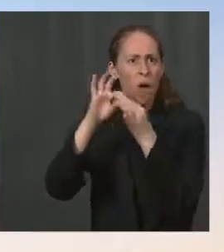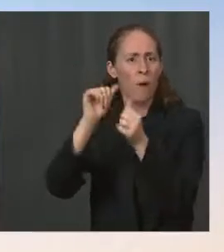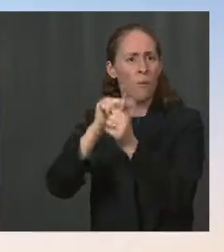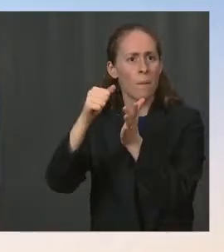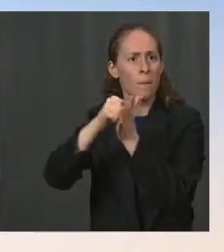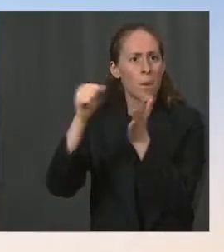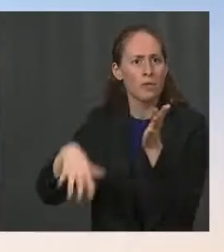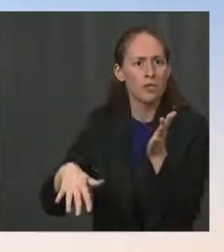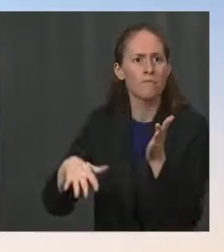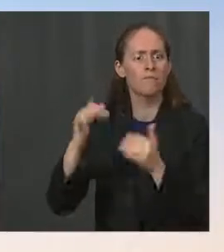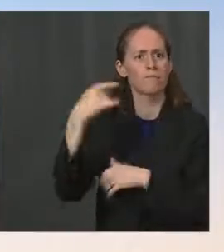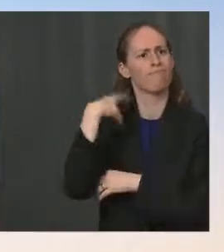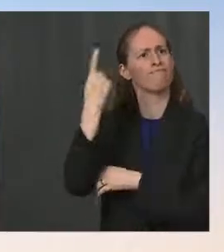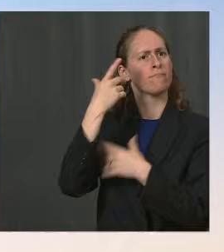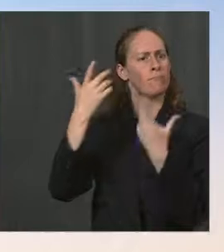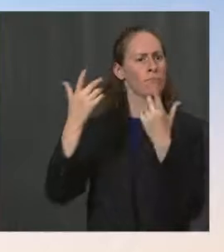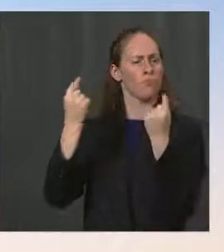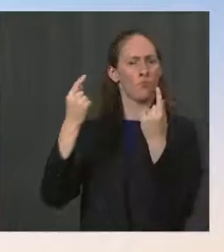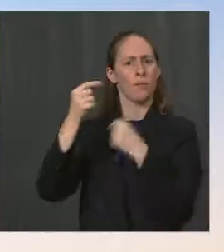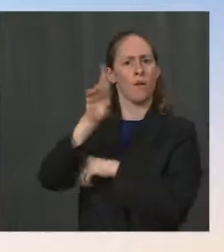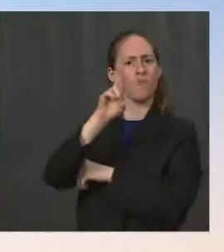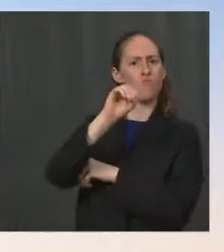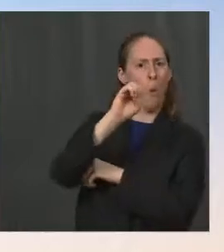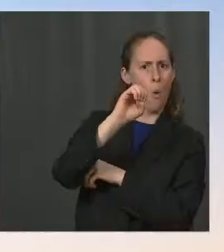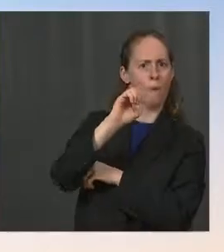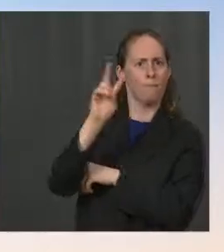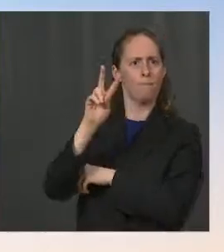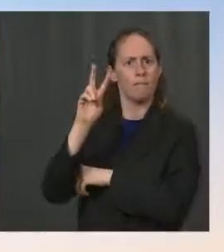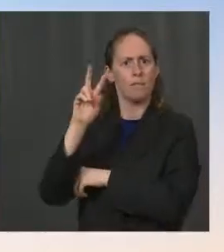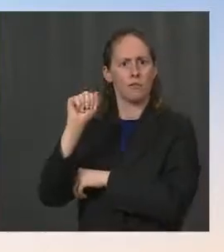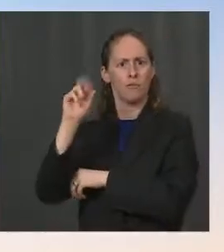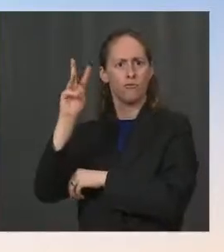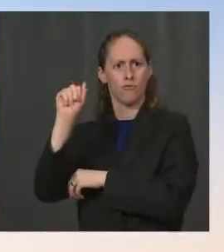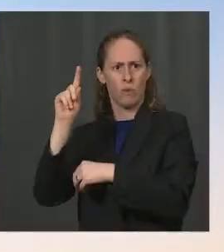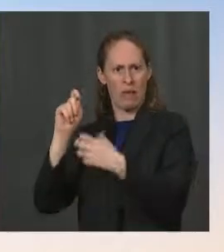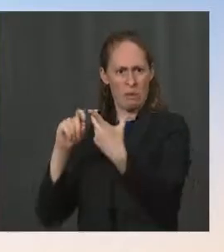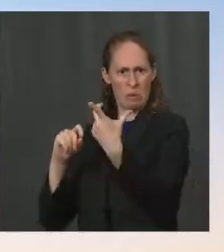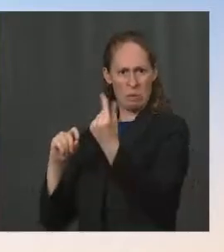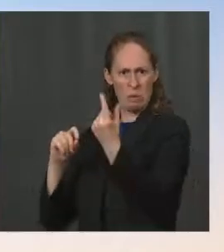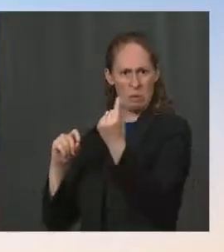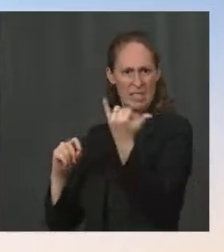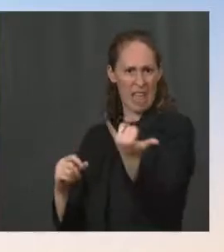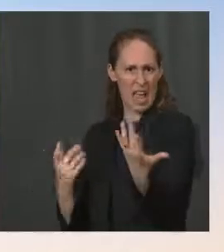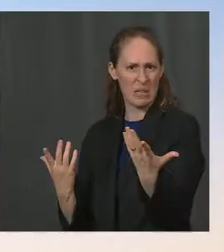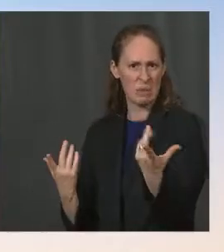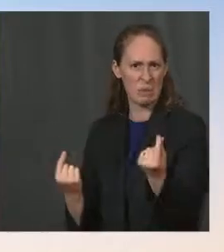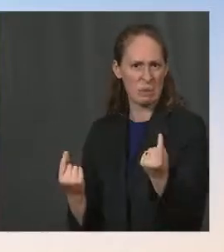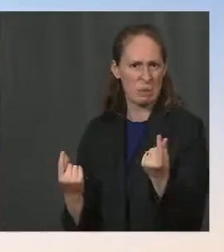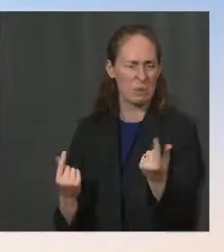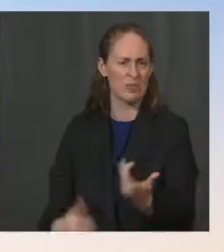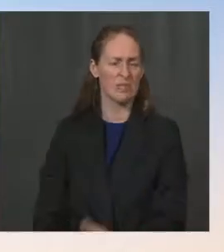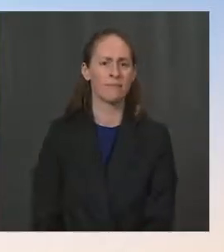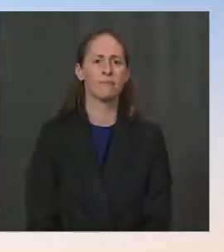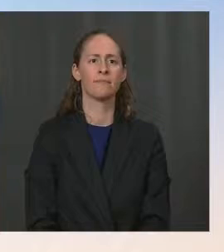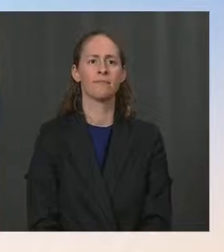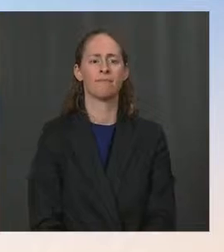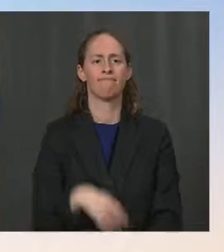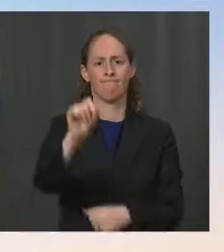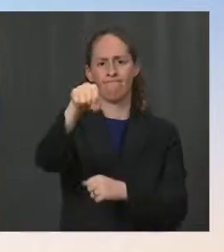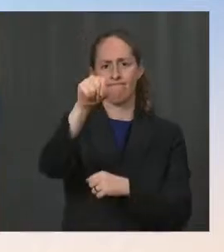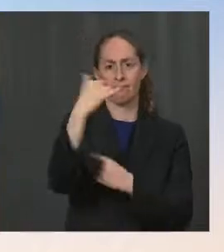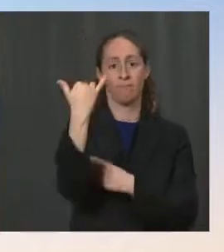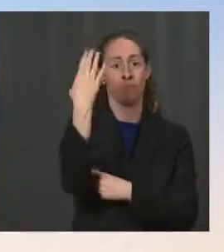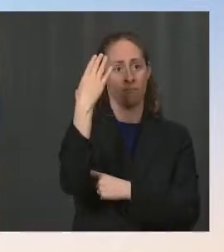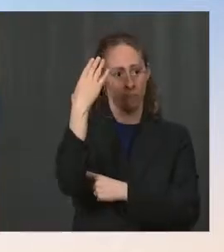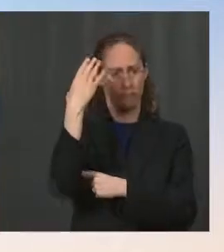Wade. How does the administration plan to do that? Well, we put out a statement from the president this morning, but let me just reiterate some of